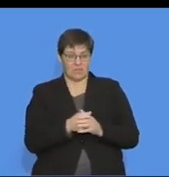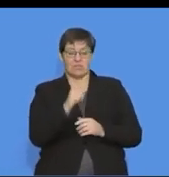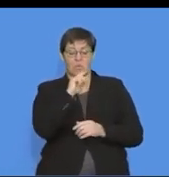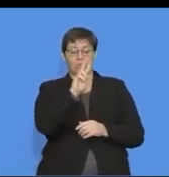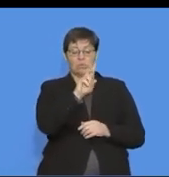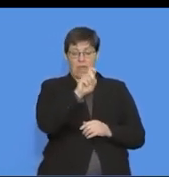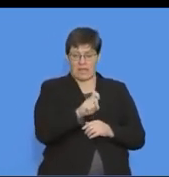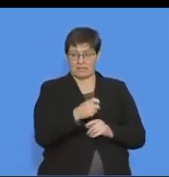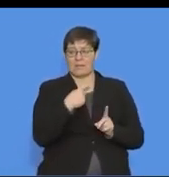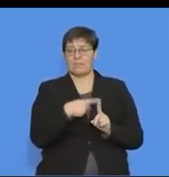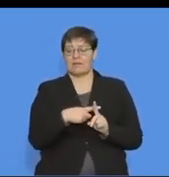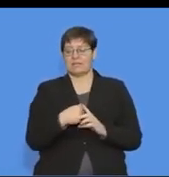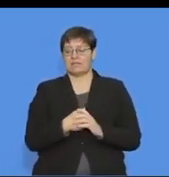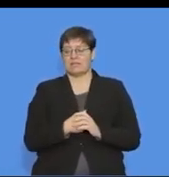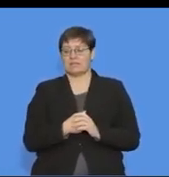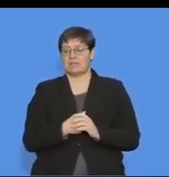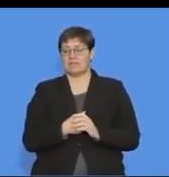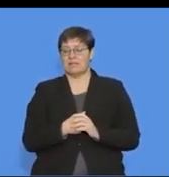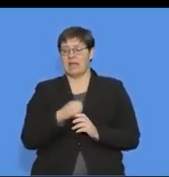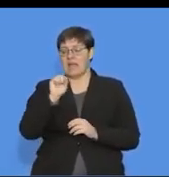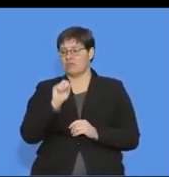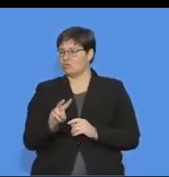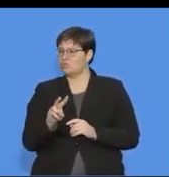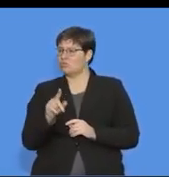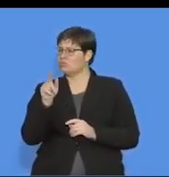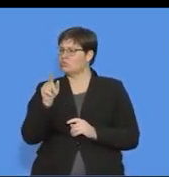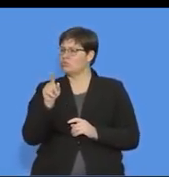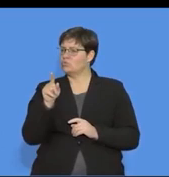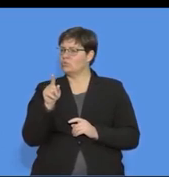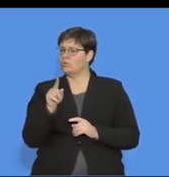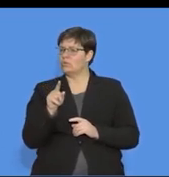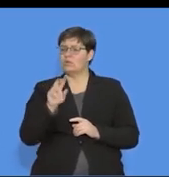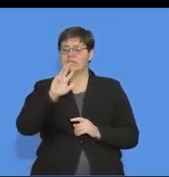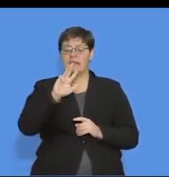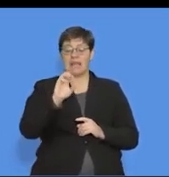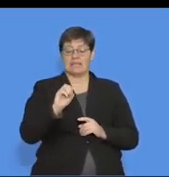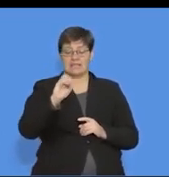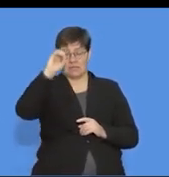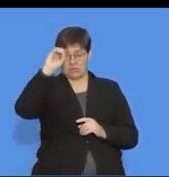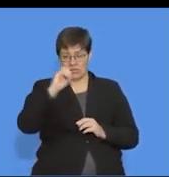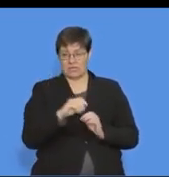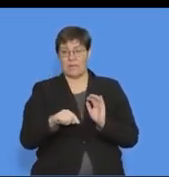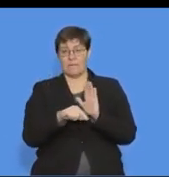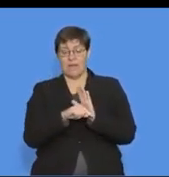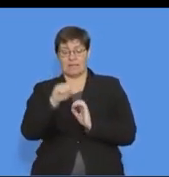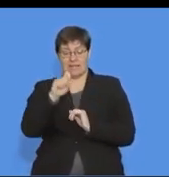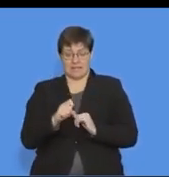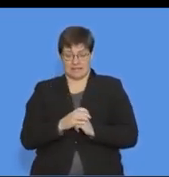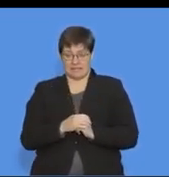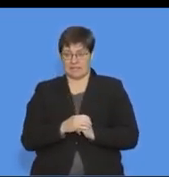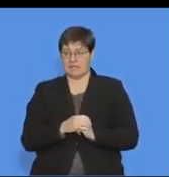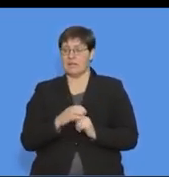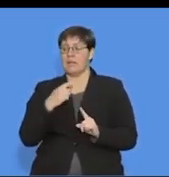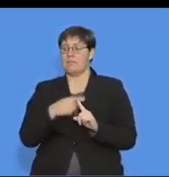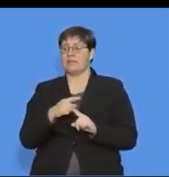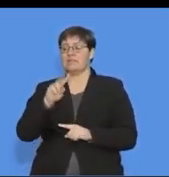2x plus S2, which will be 90 degrees minus x,